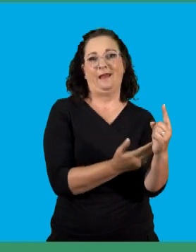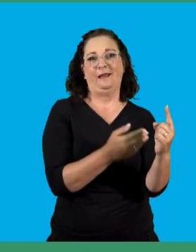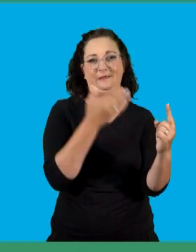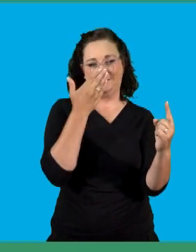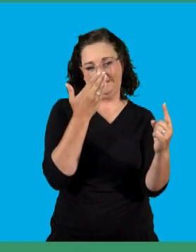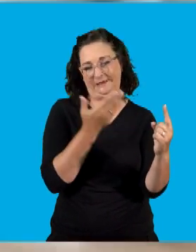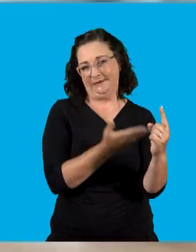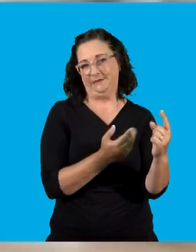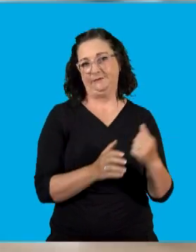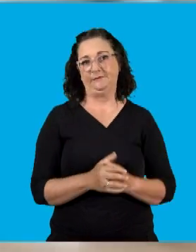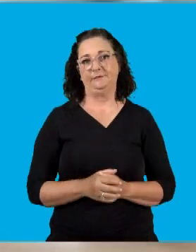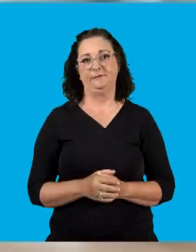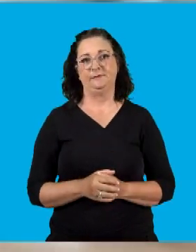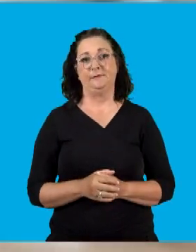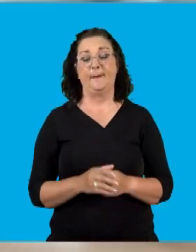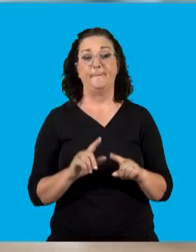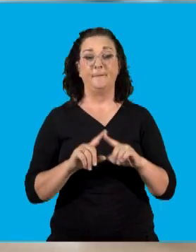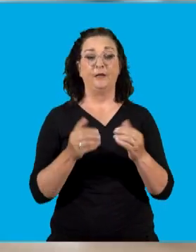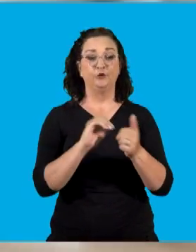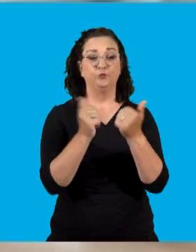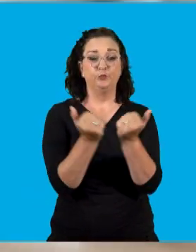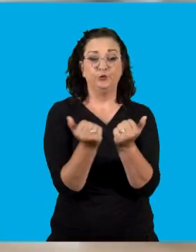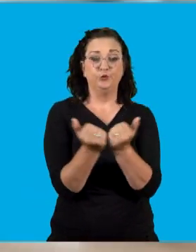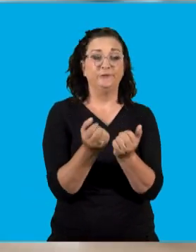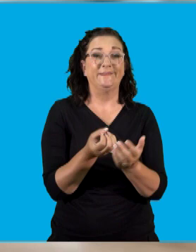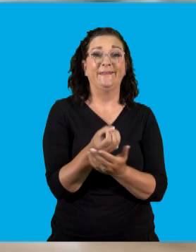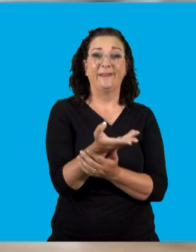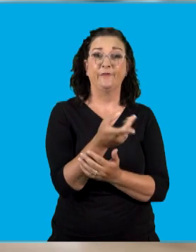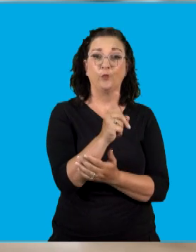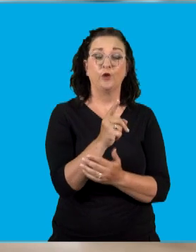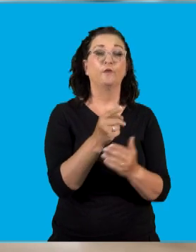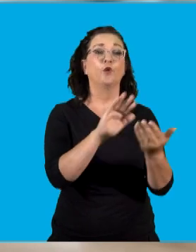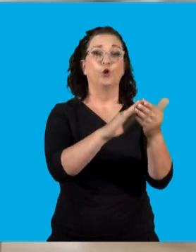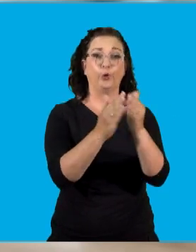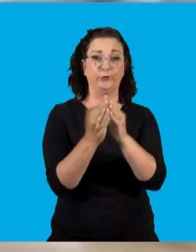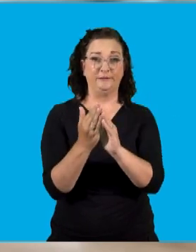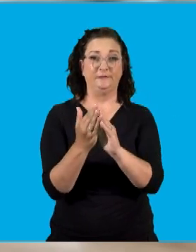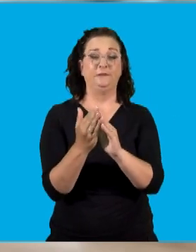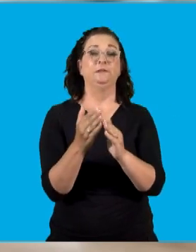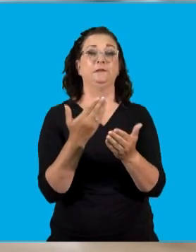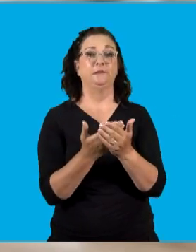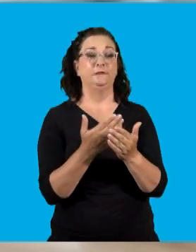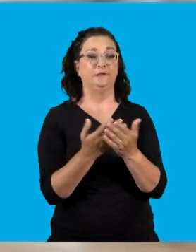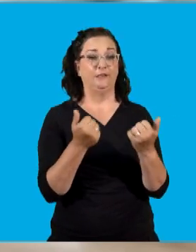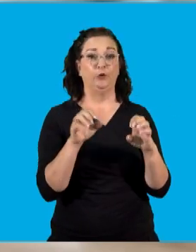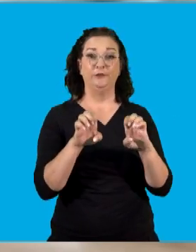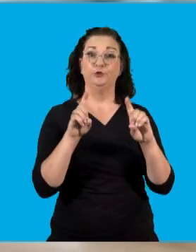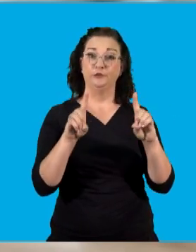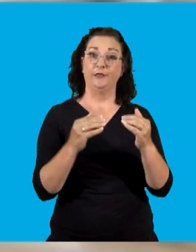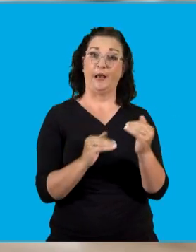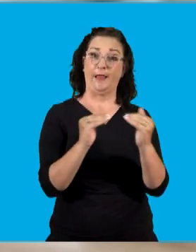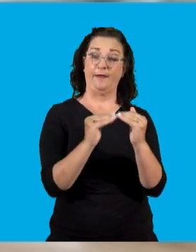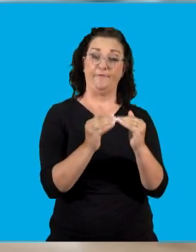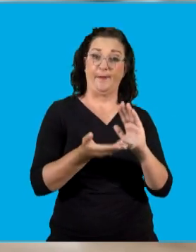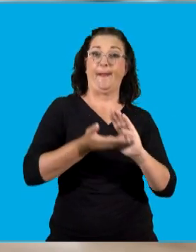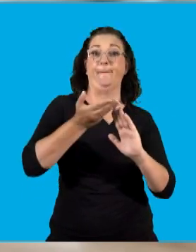alleviate unemployment is to offer bursaries to the community in order for them to do what? To improve their level of education.